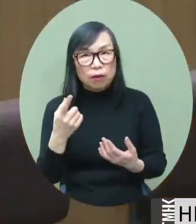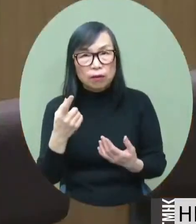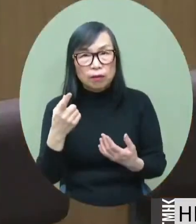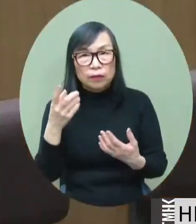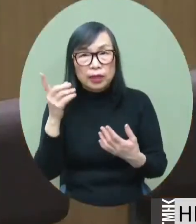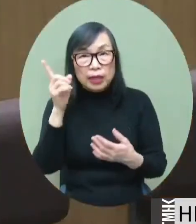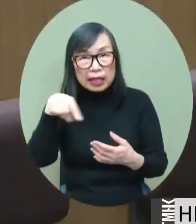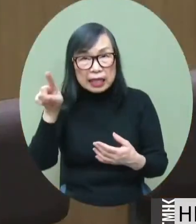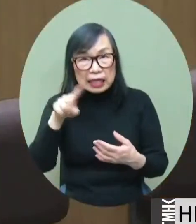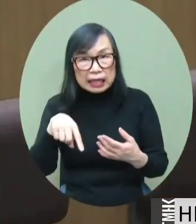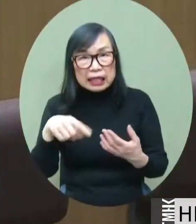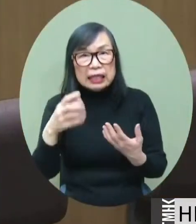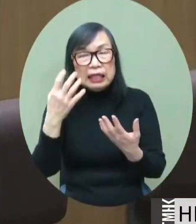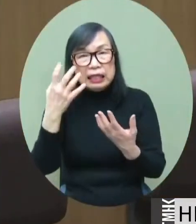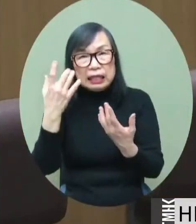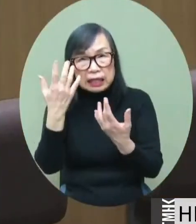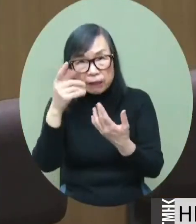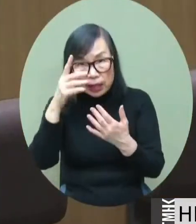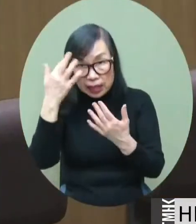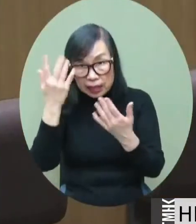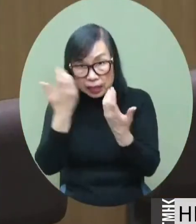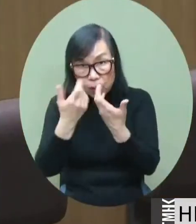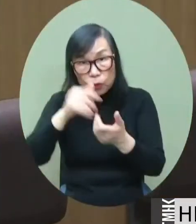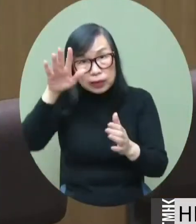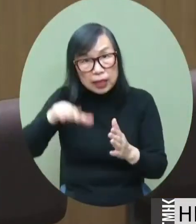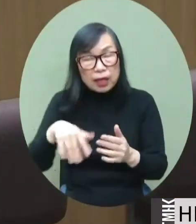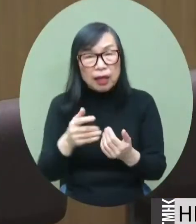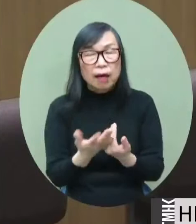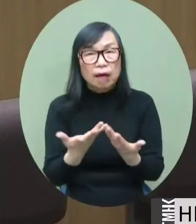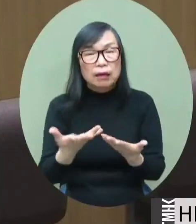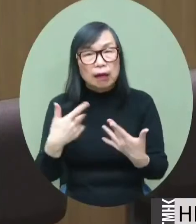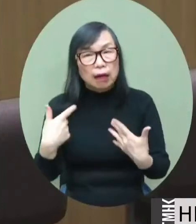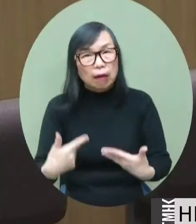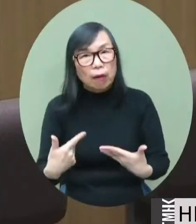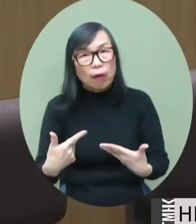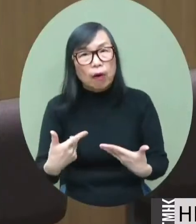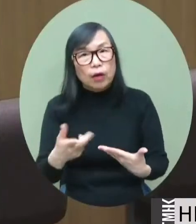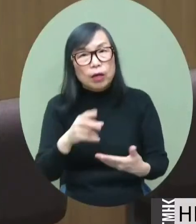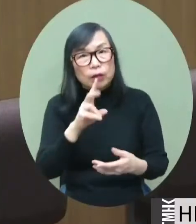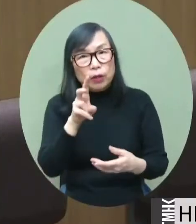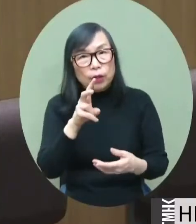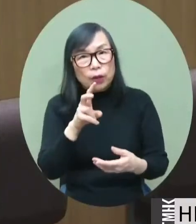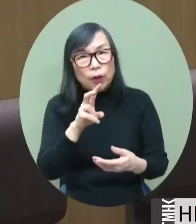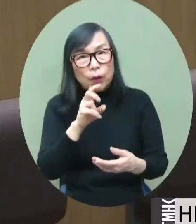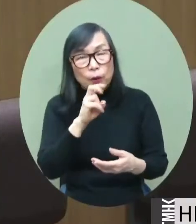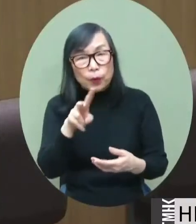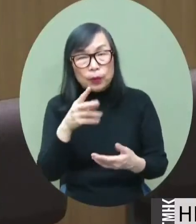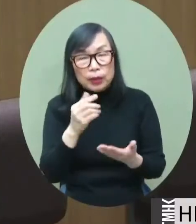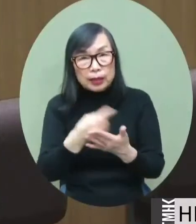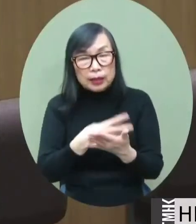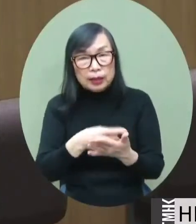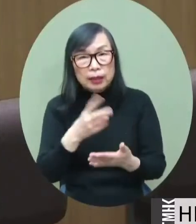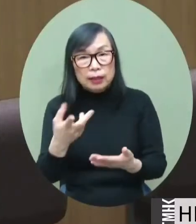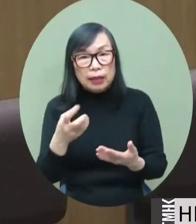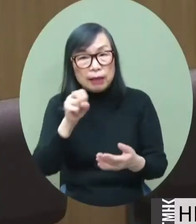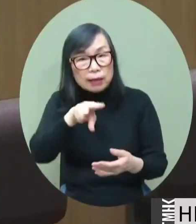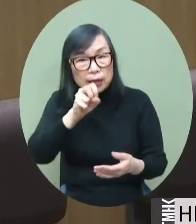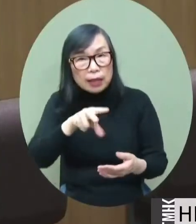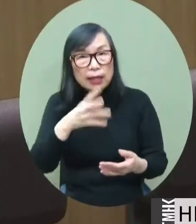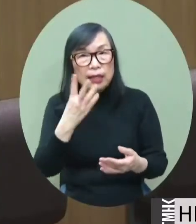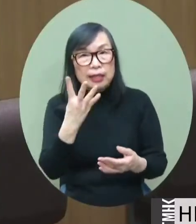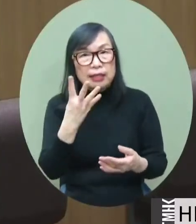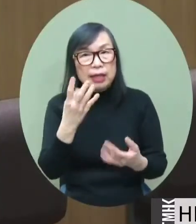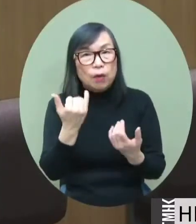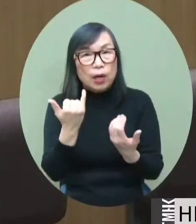We still are seeing a 4-digit figure. For 2 days in a row, the figures are in some 3,000. So what is